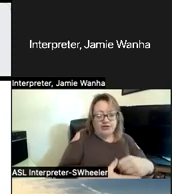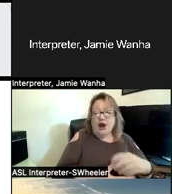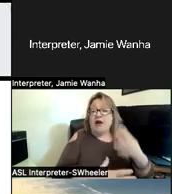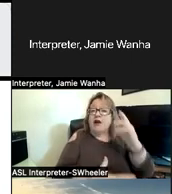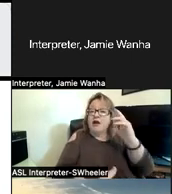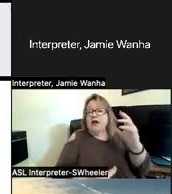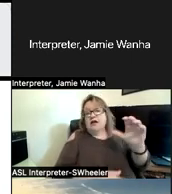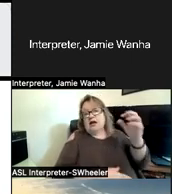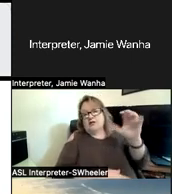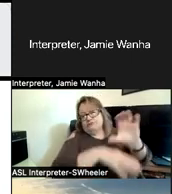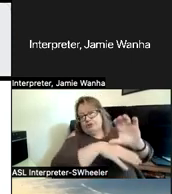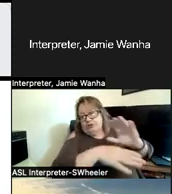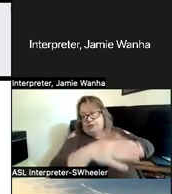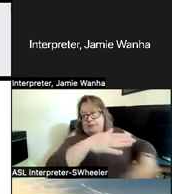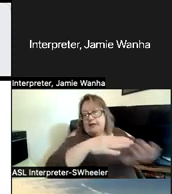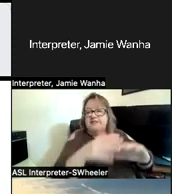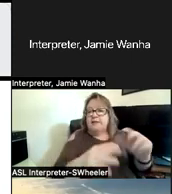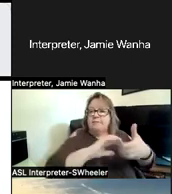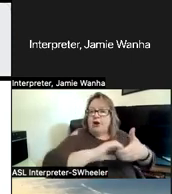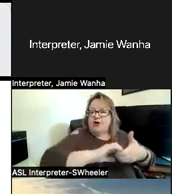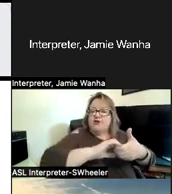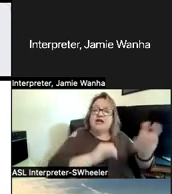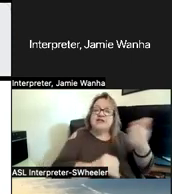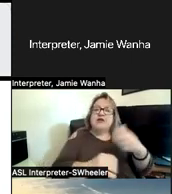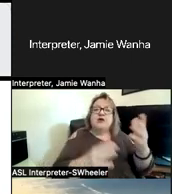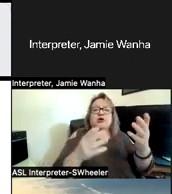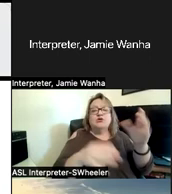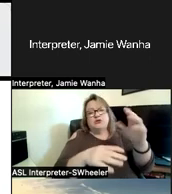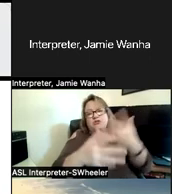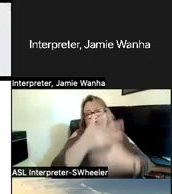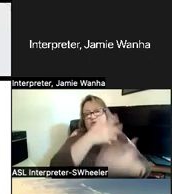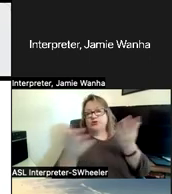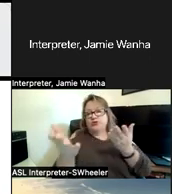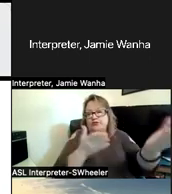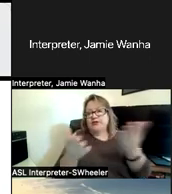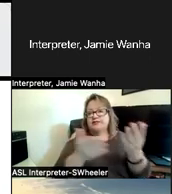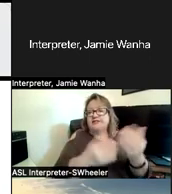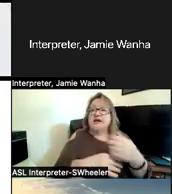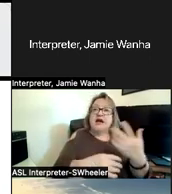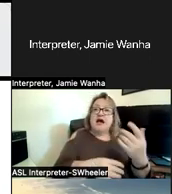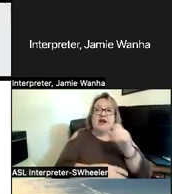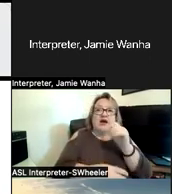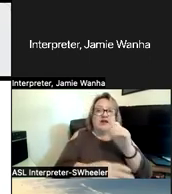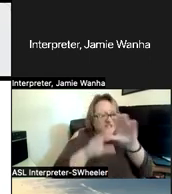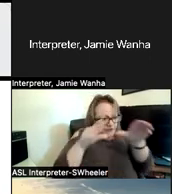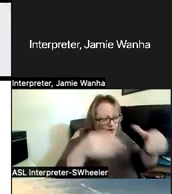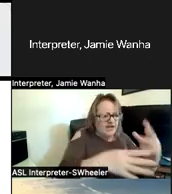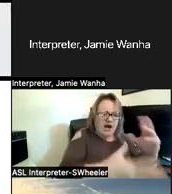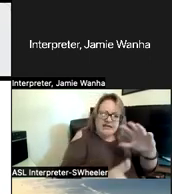partners and general traditional social service agencies, as well as those that focus strictly on disaster